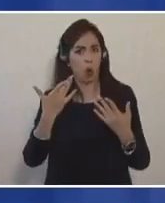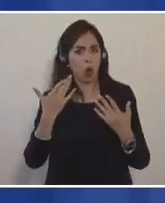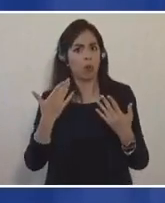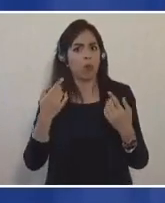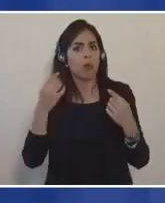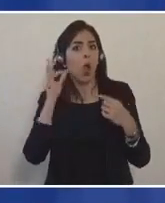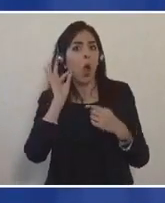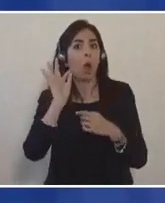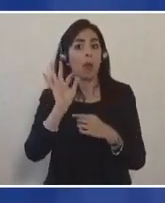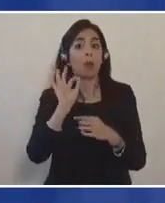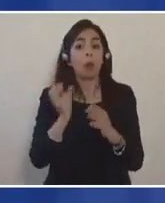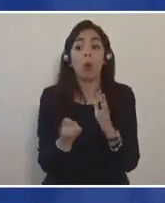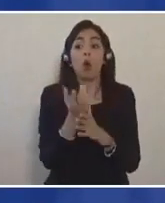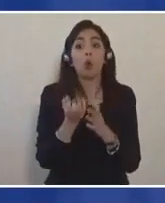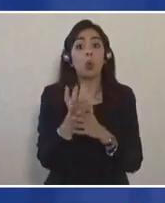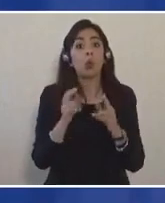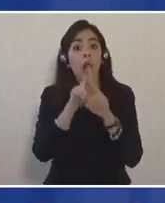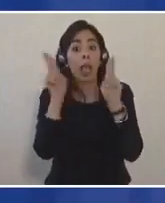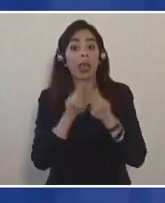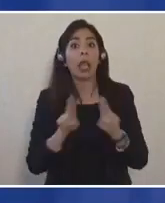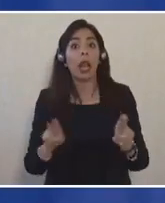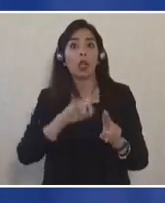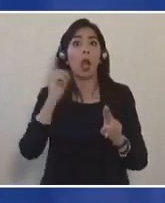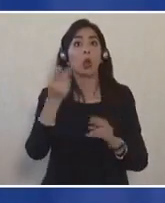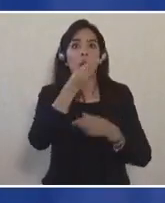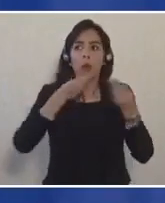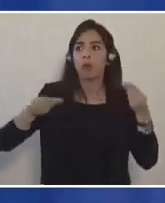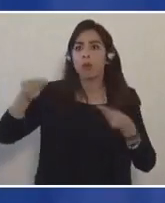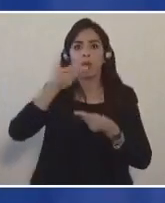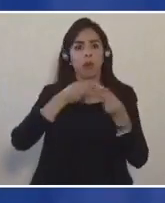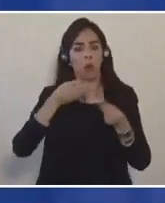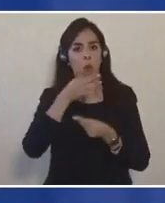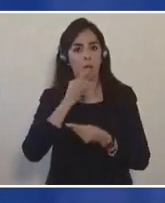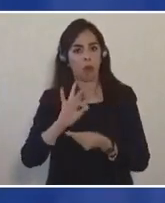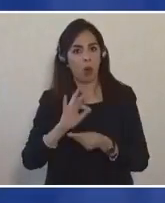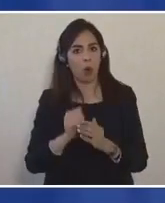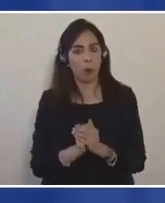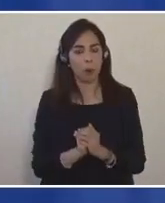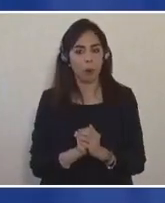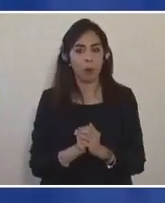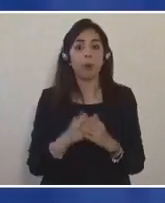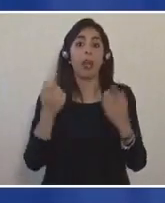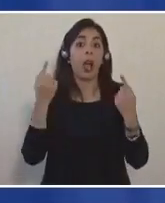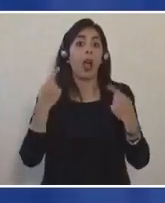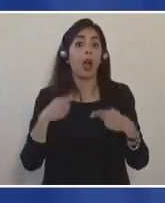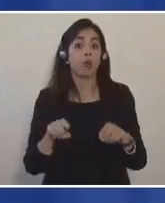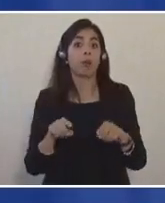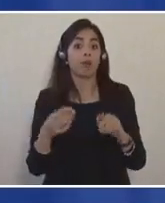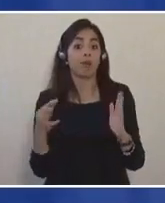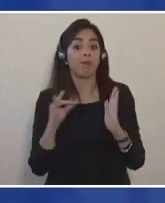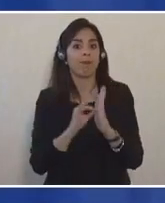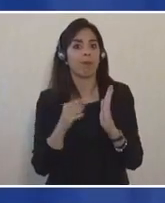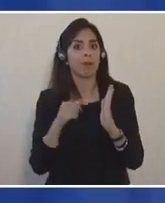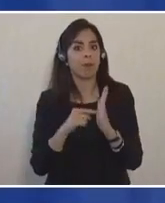agreed by all G20, and I think that is a big step forward.